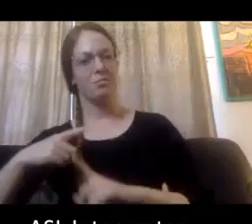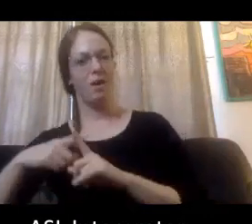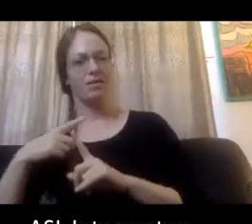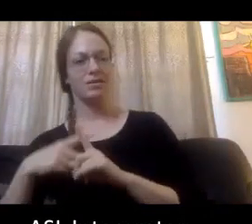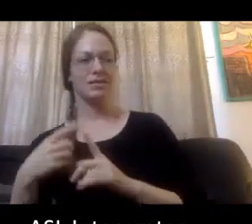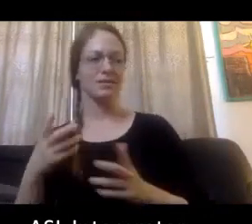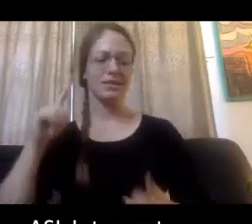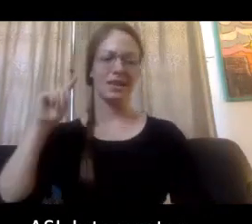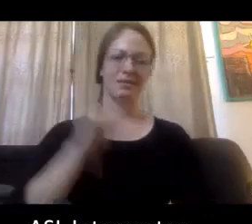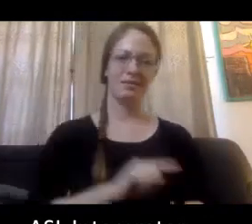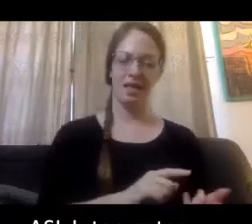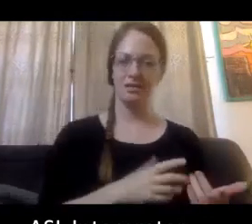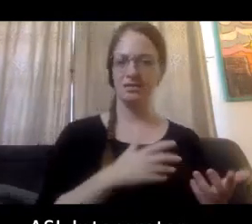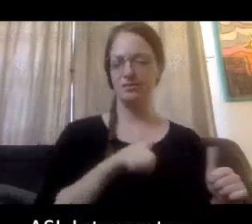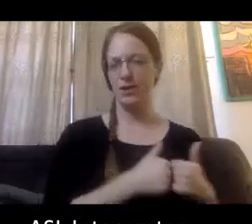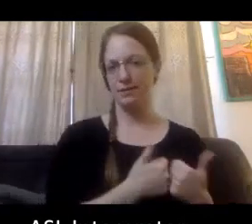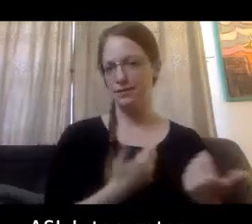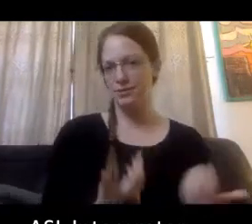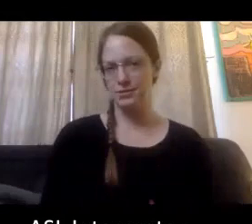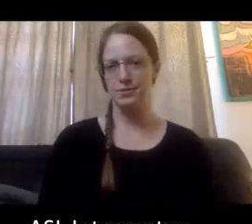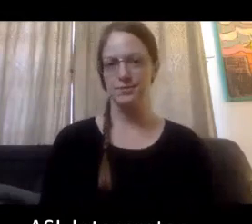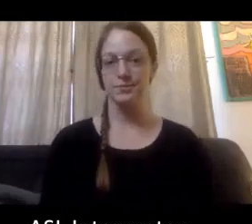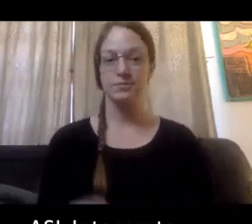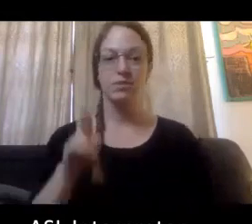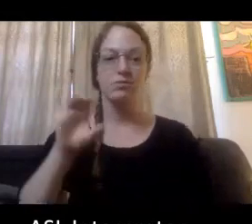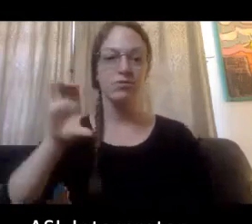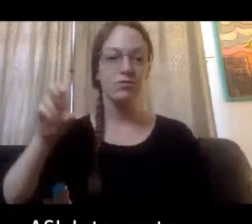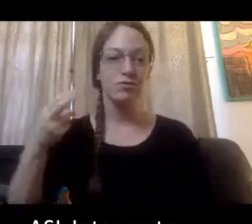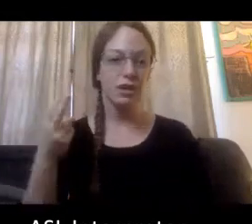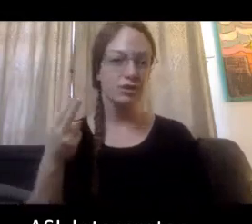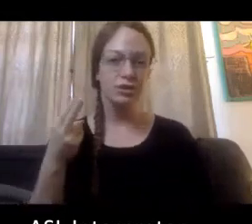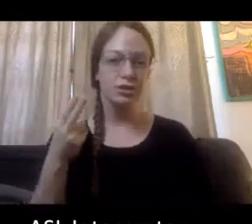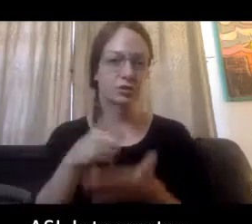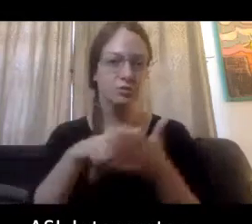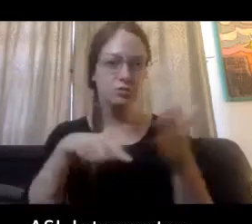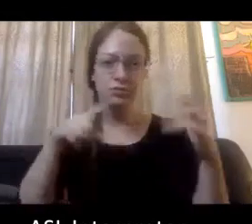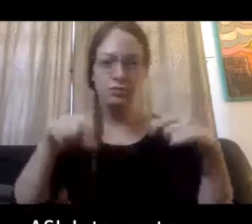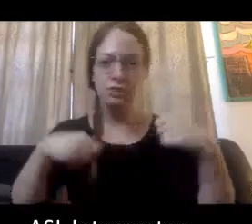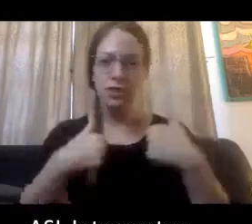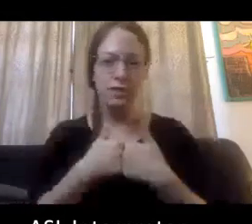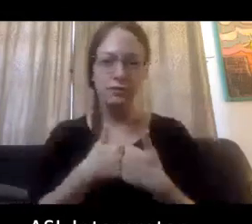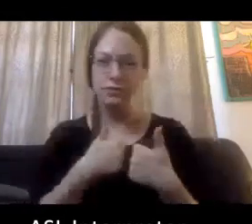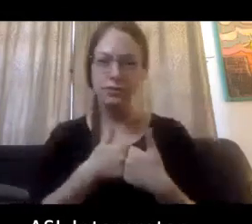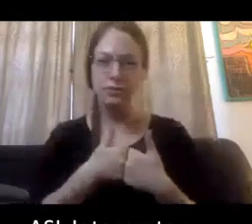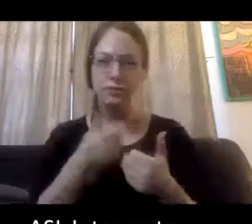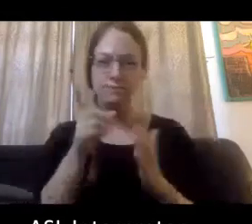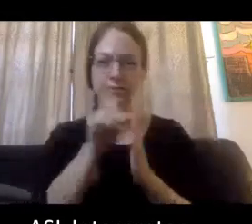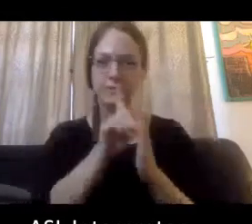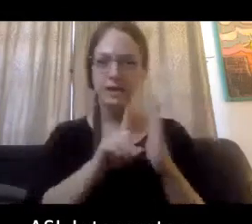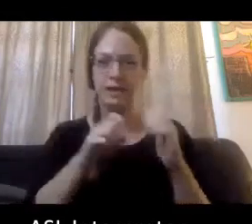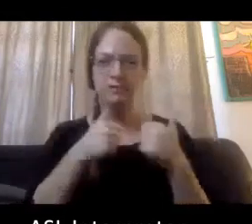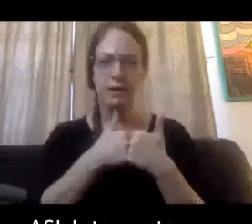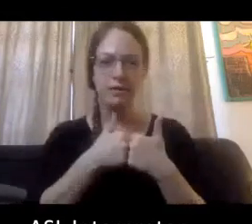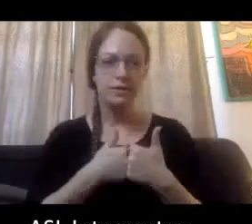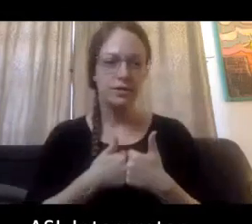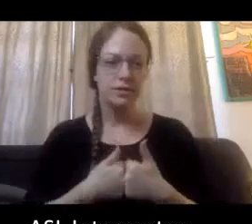That's awesome. Rich, how about you? What kind of challenges have you faced when designing games for accessibility?